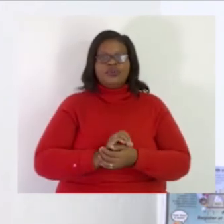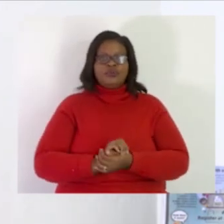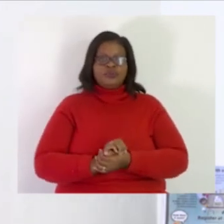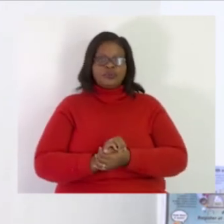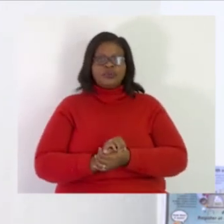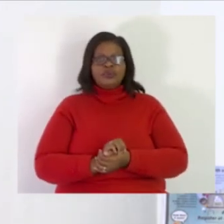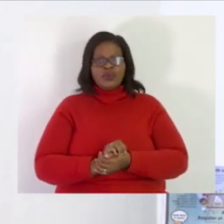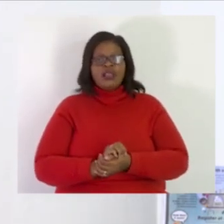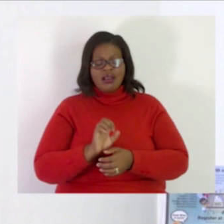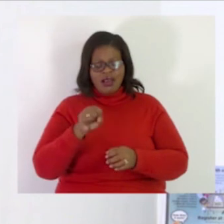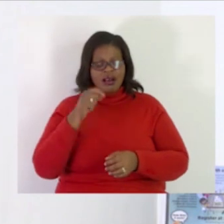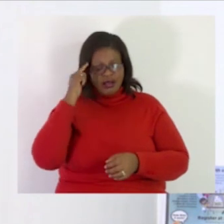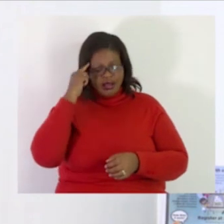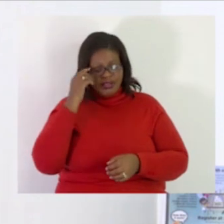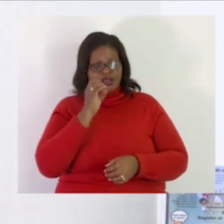imagine there is 0.